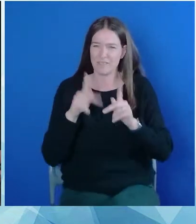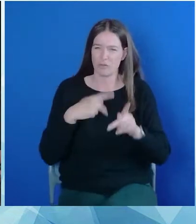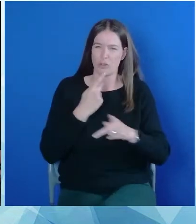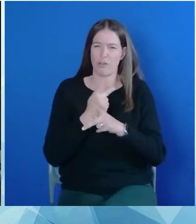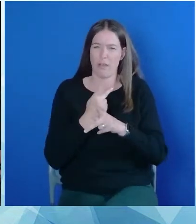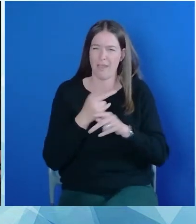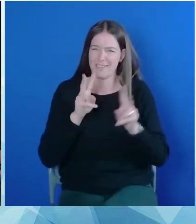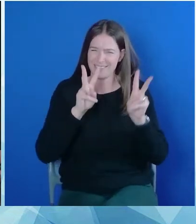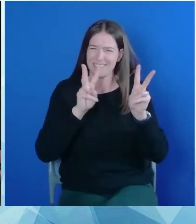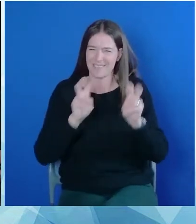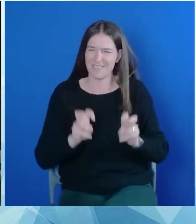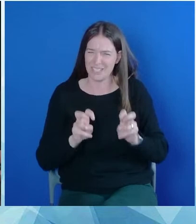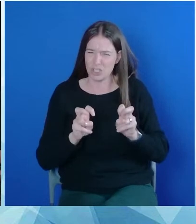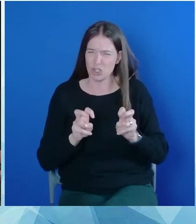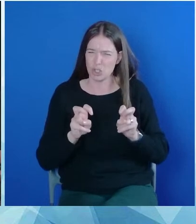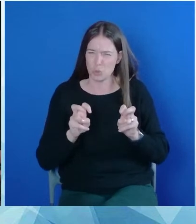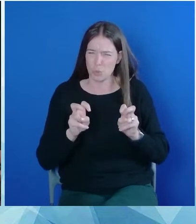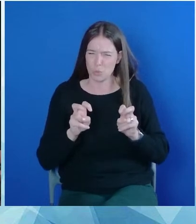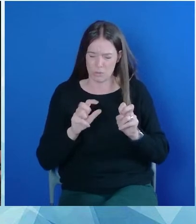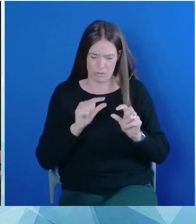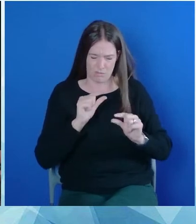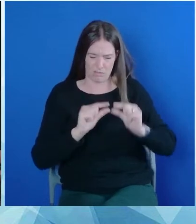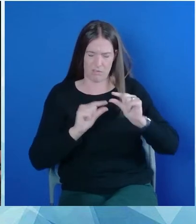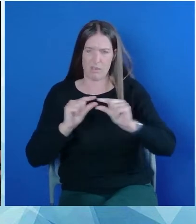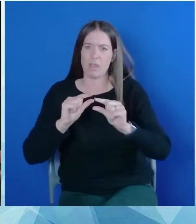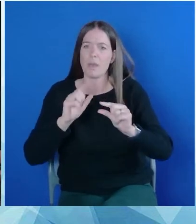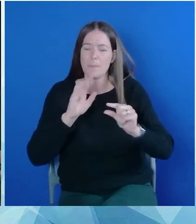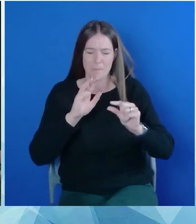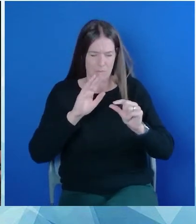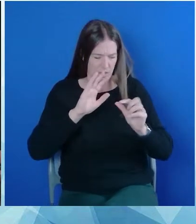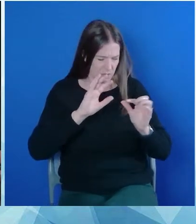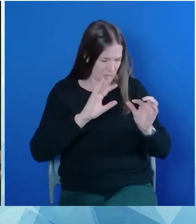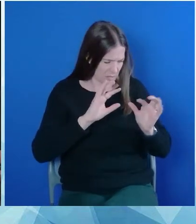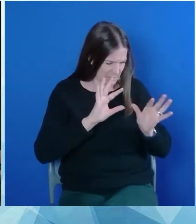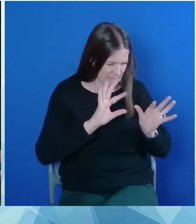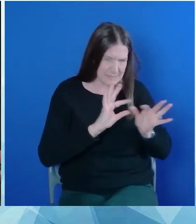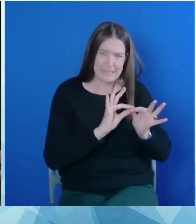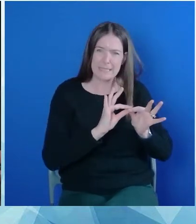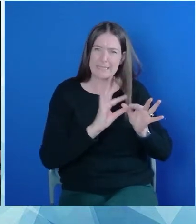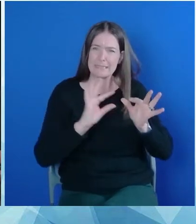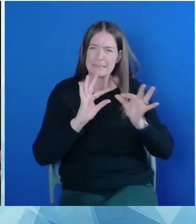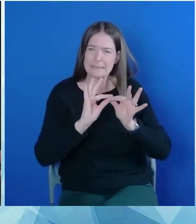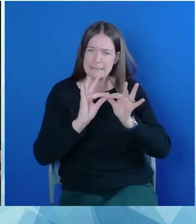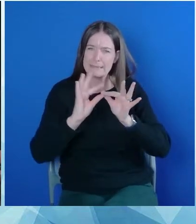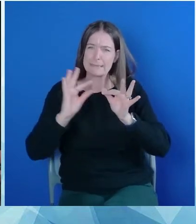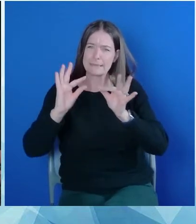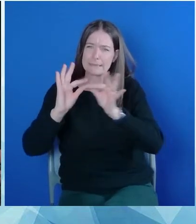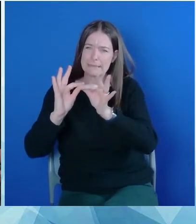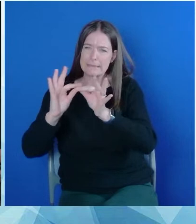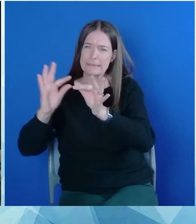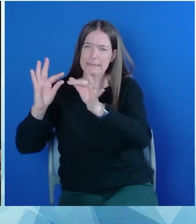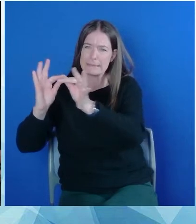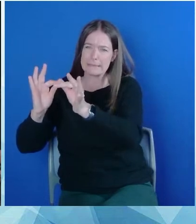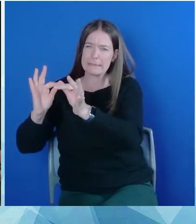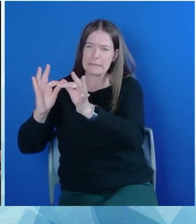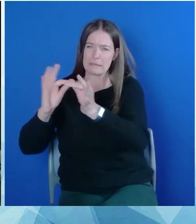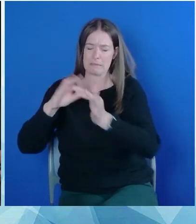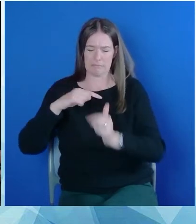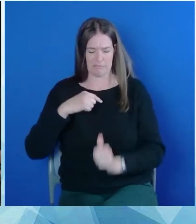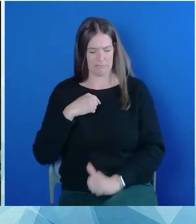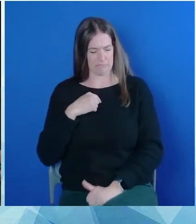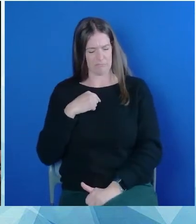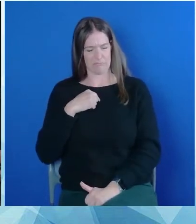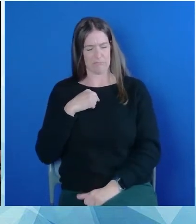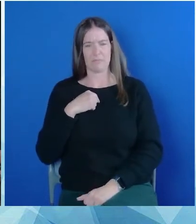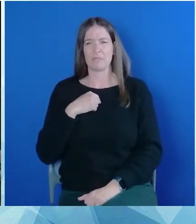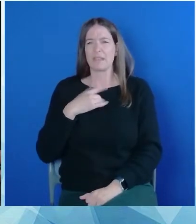but they all are tied together. And I have the sense that he does not have